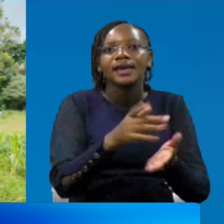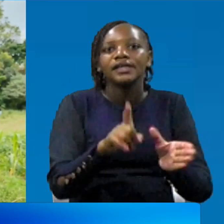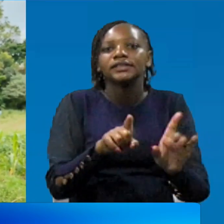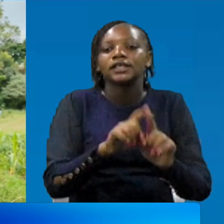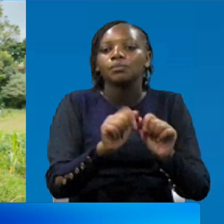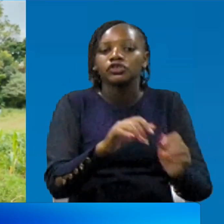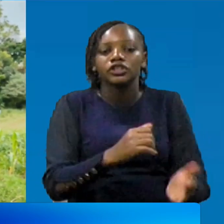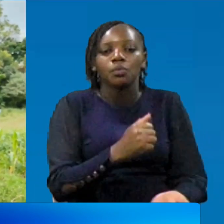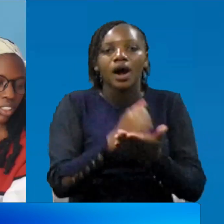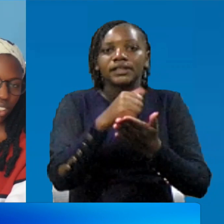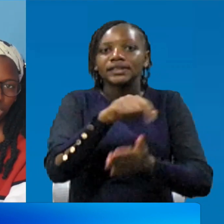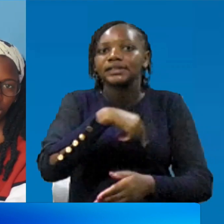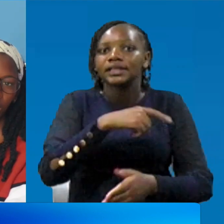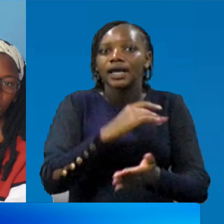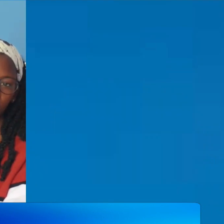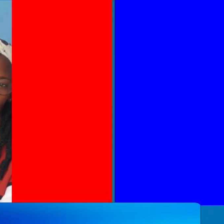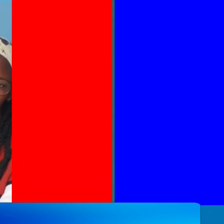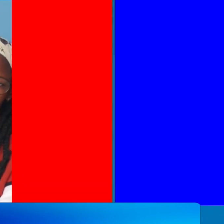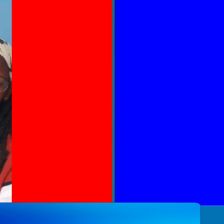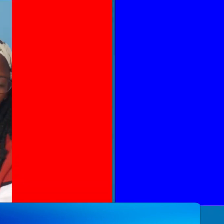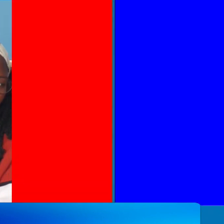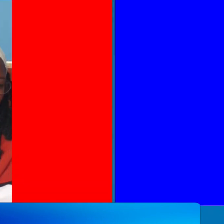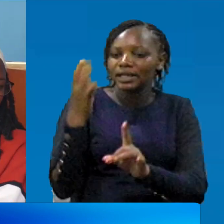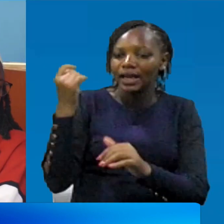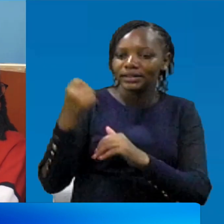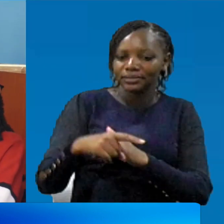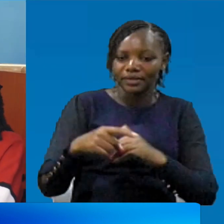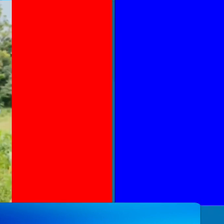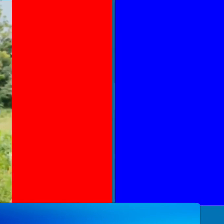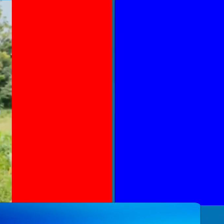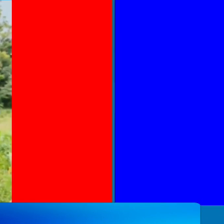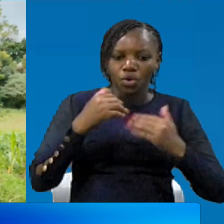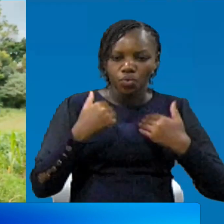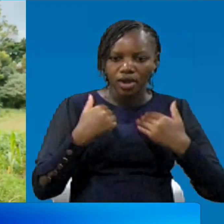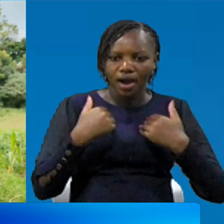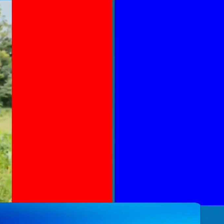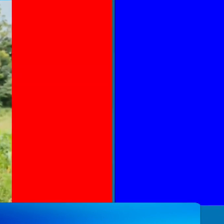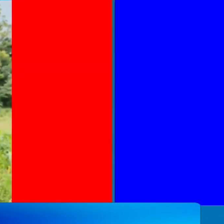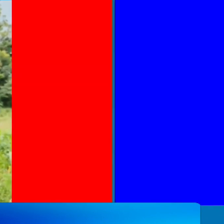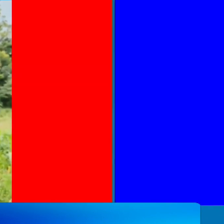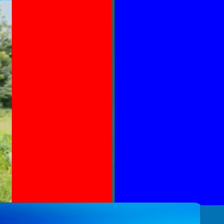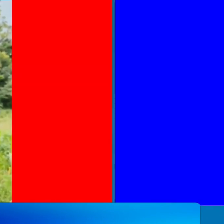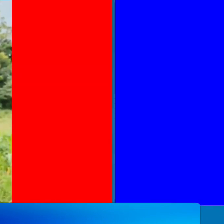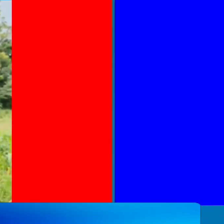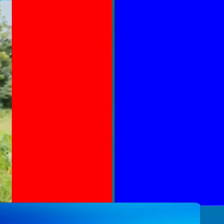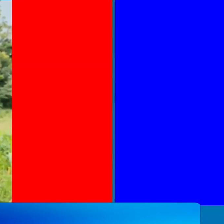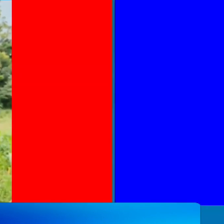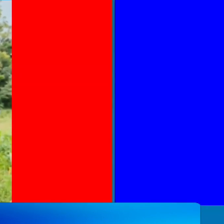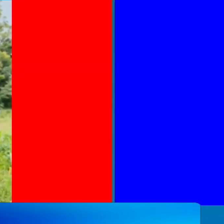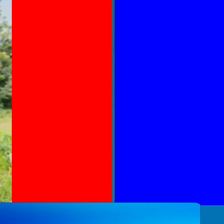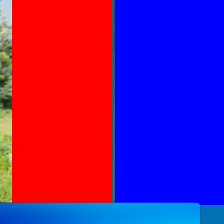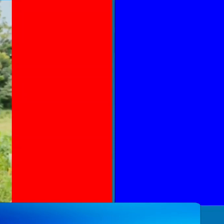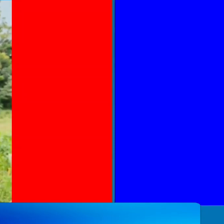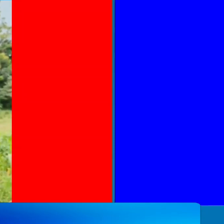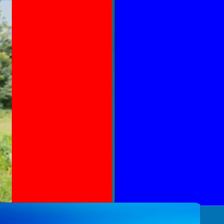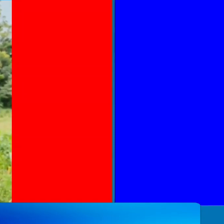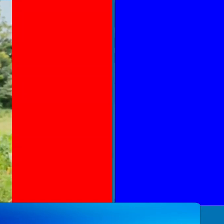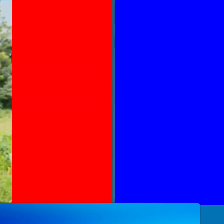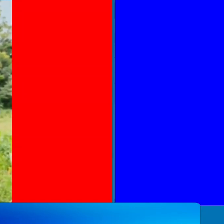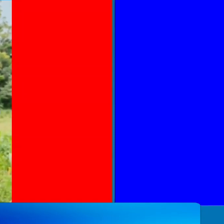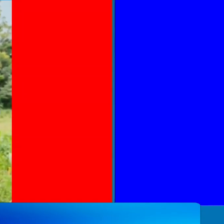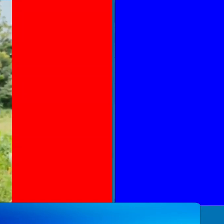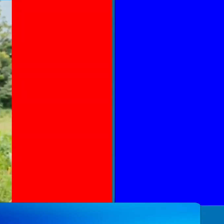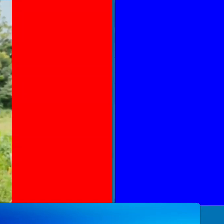assist us. Especially like last month we had the suicidal month, and this month is a mental health